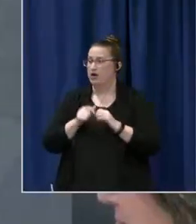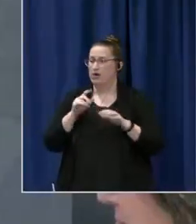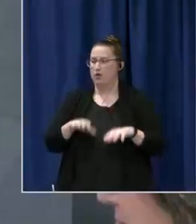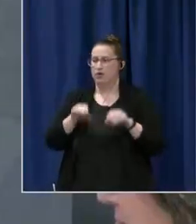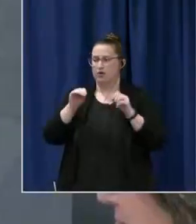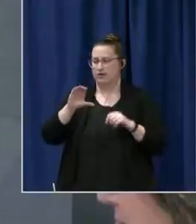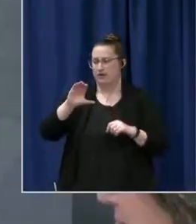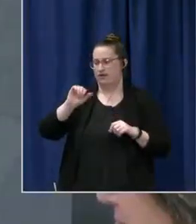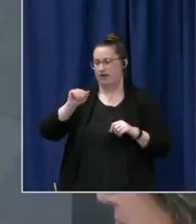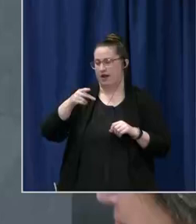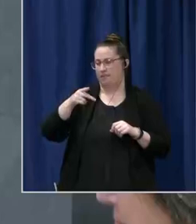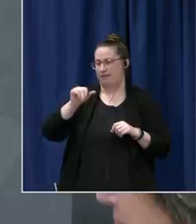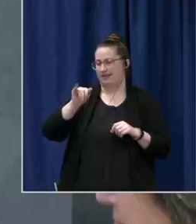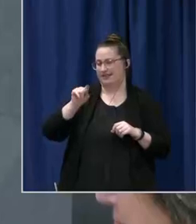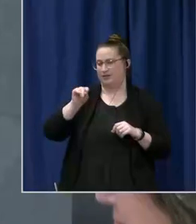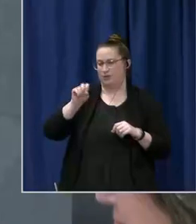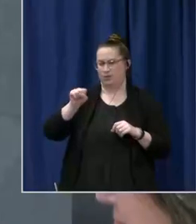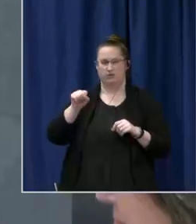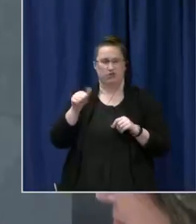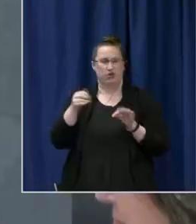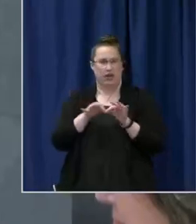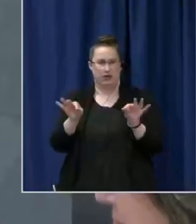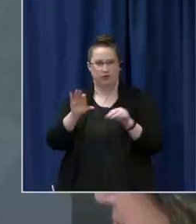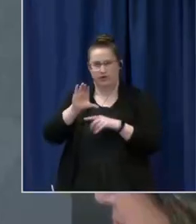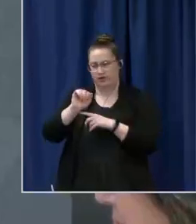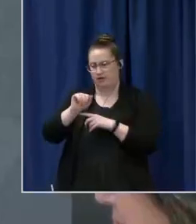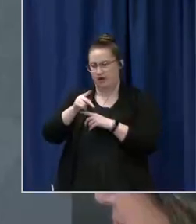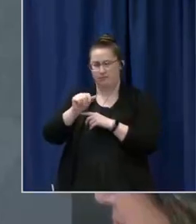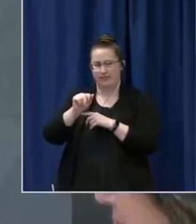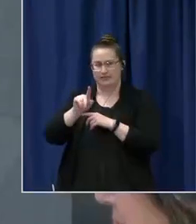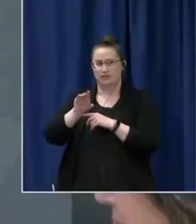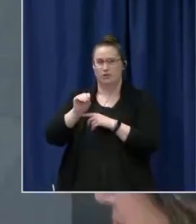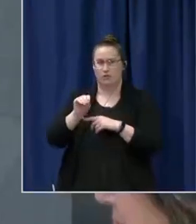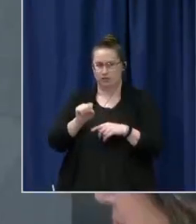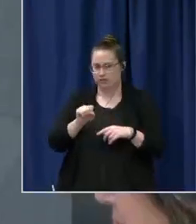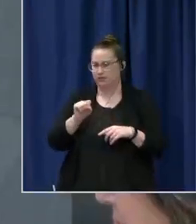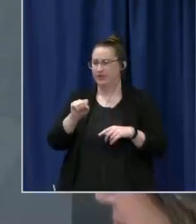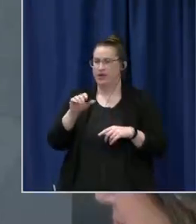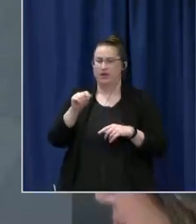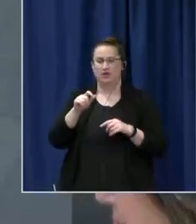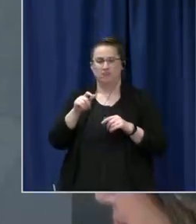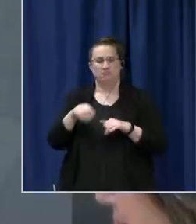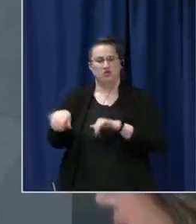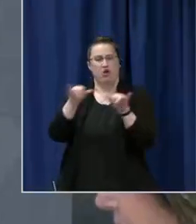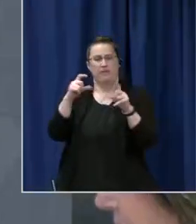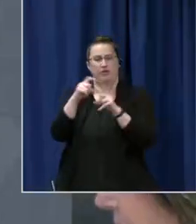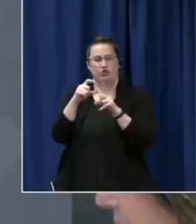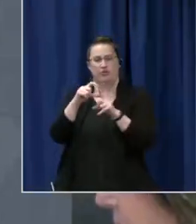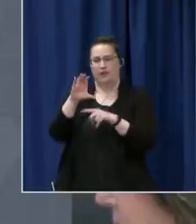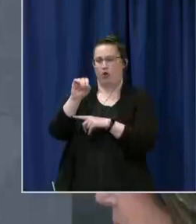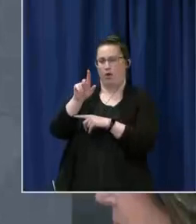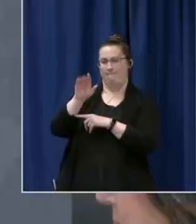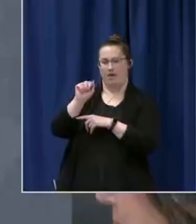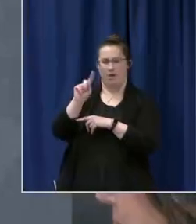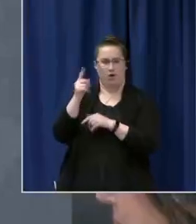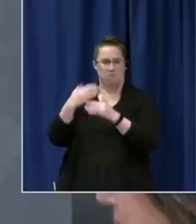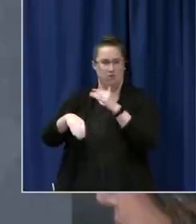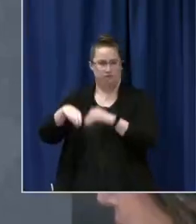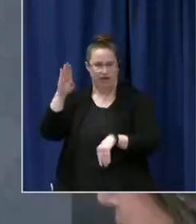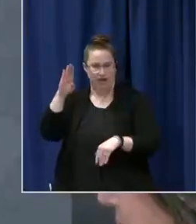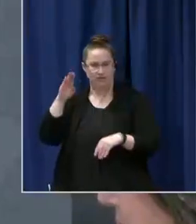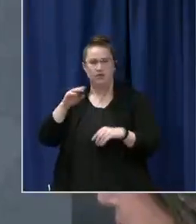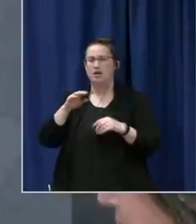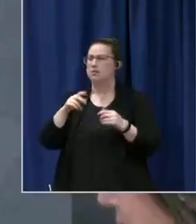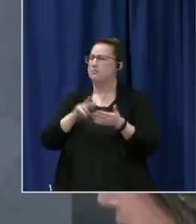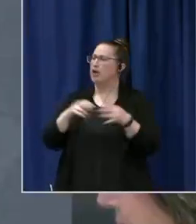cafecitos. Cafecito is a common term in Colombia, where I grew up, to describe basically getting together